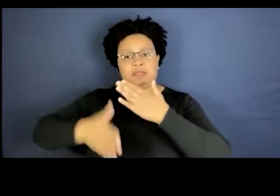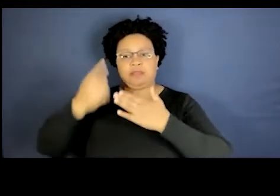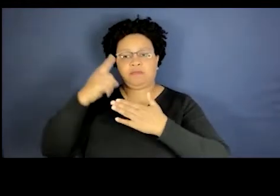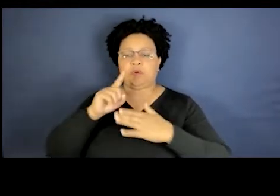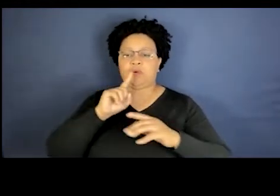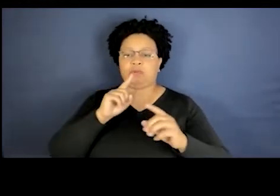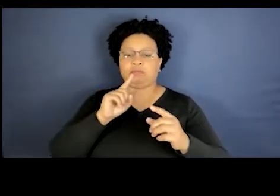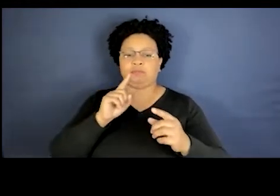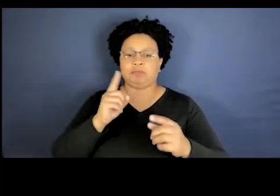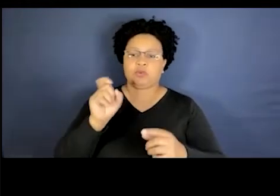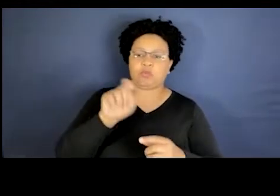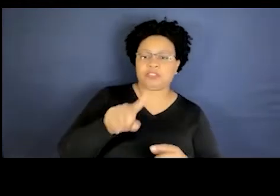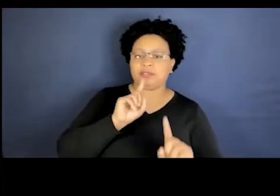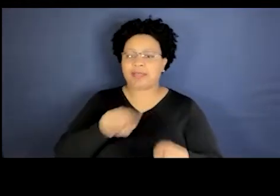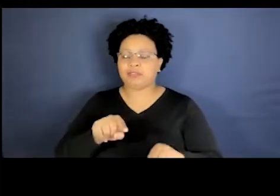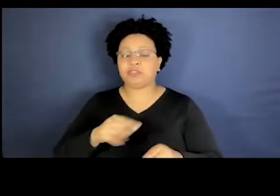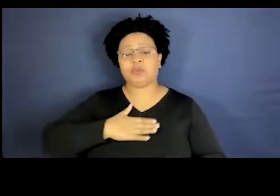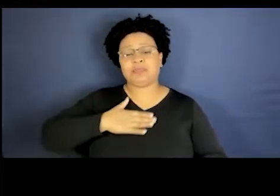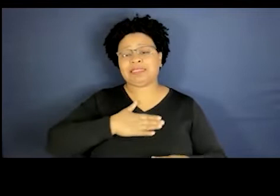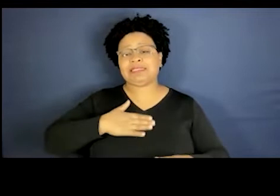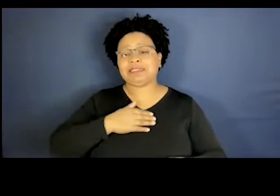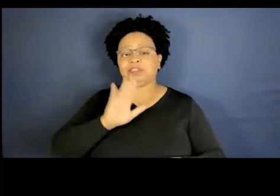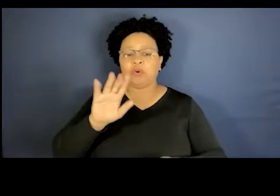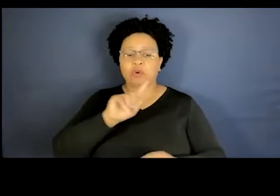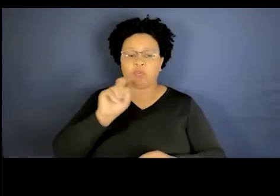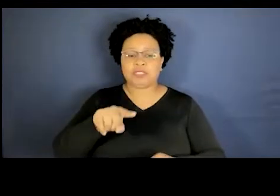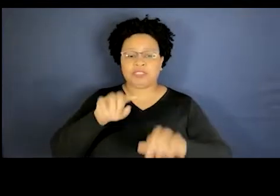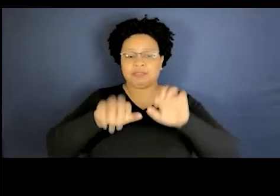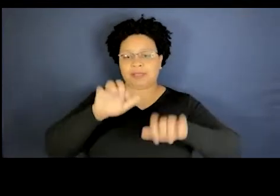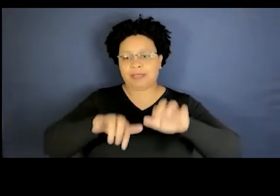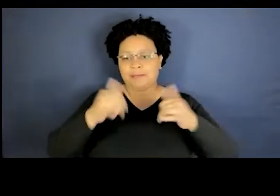So please, if you have any questions, type them in at this time.